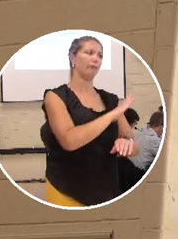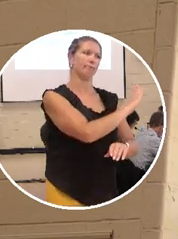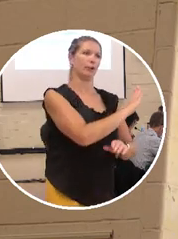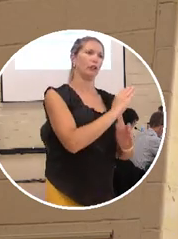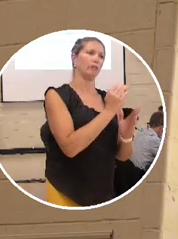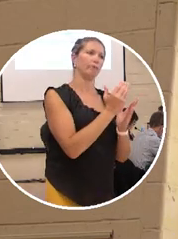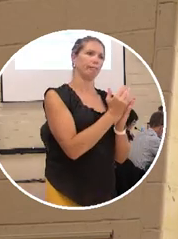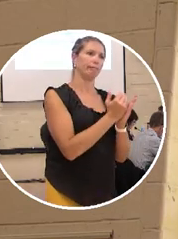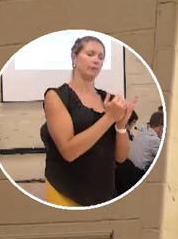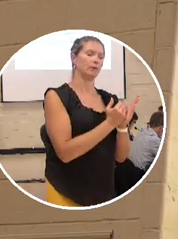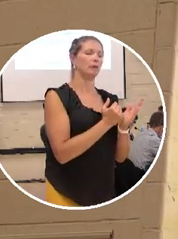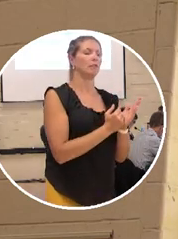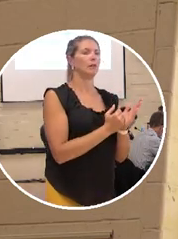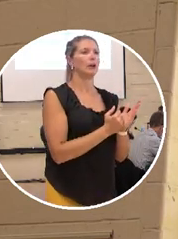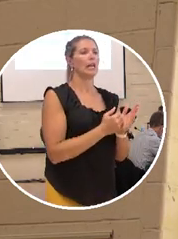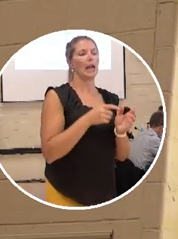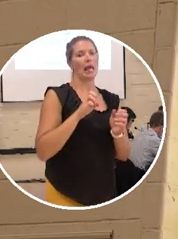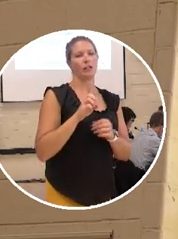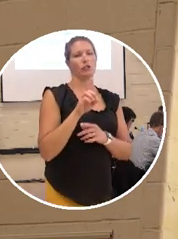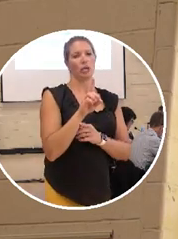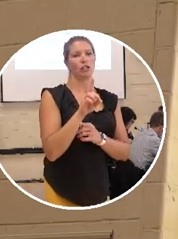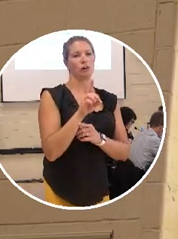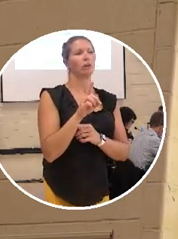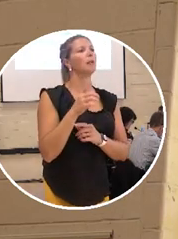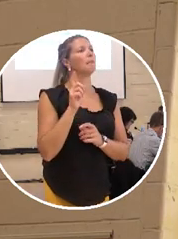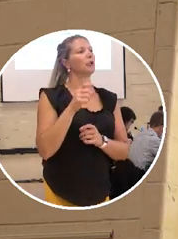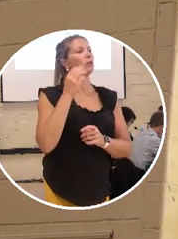education and training needs of trustees.